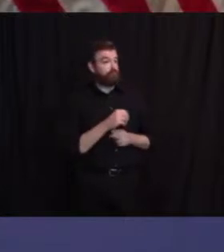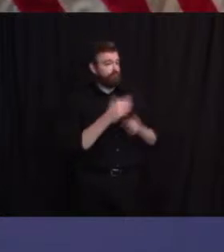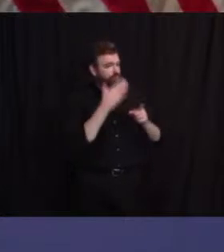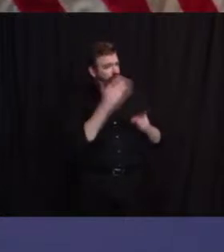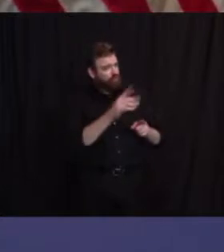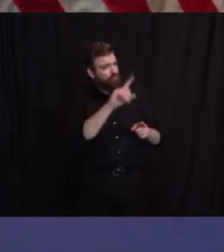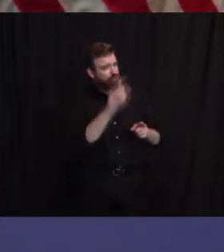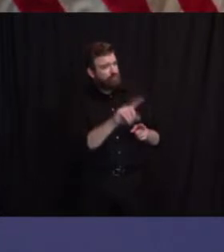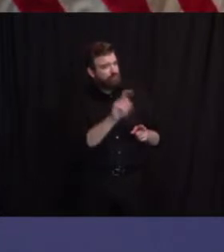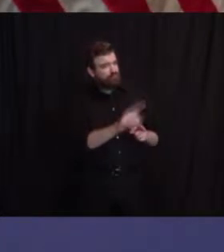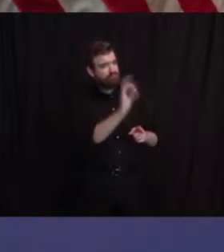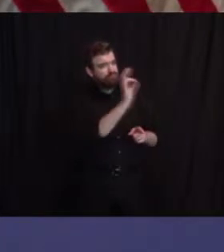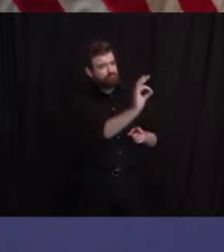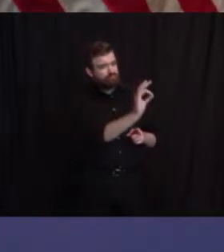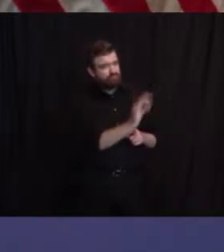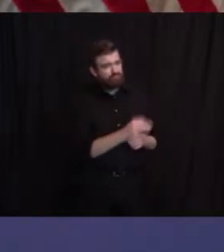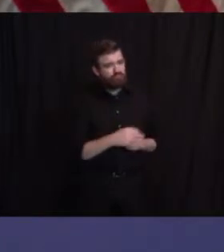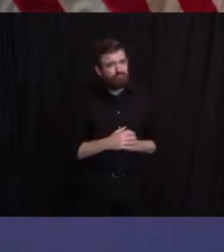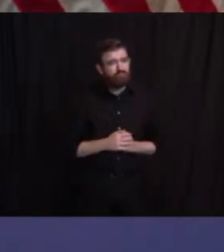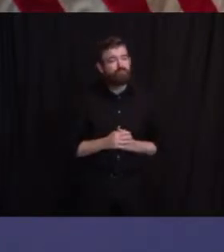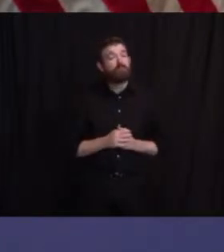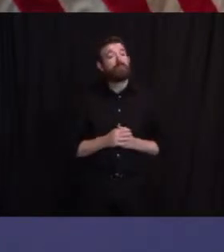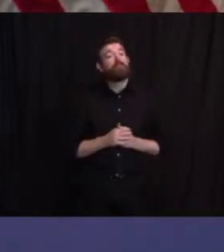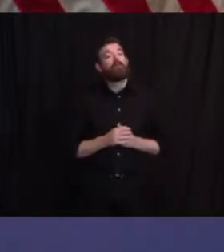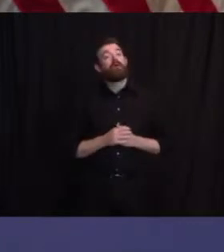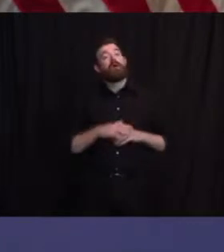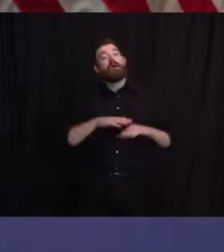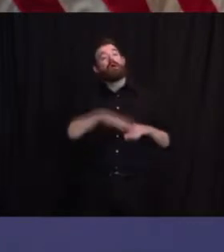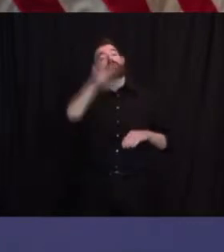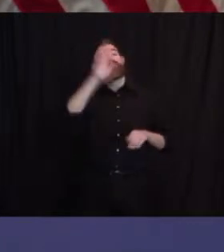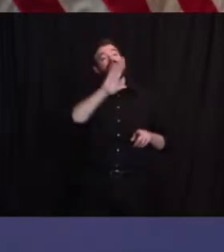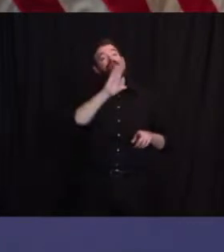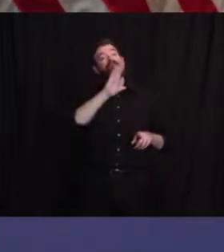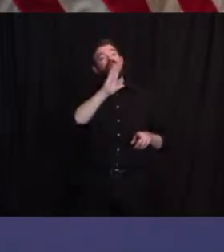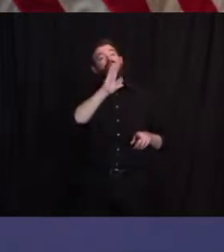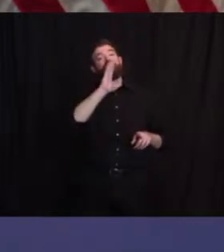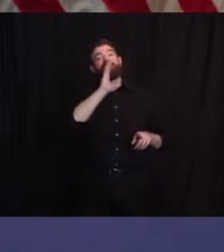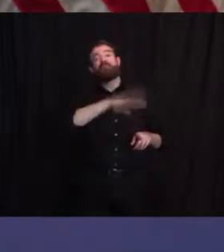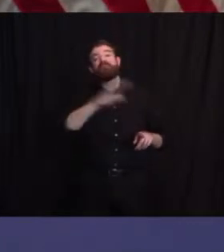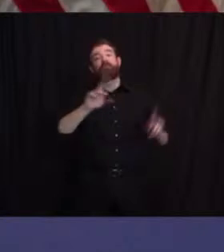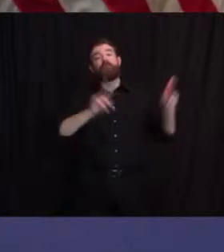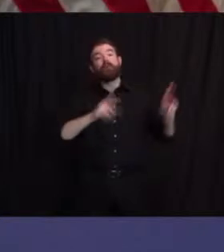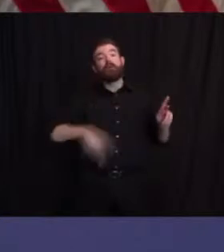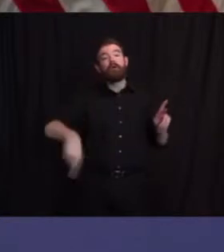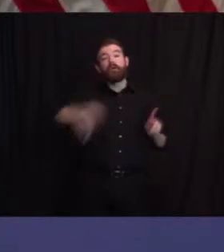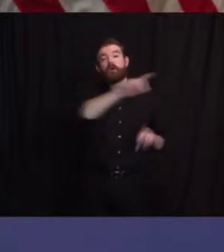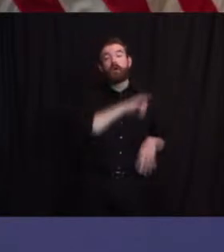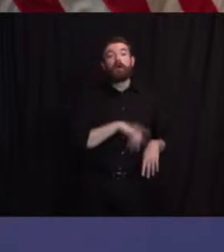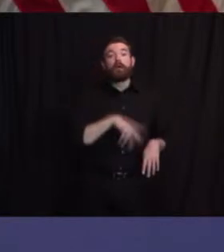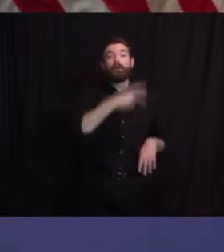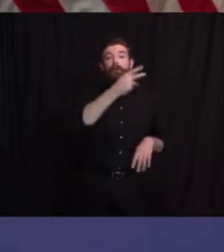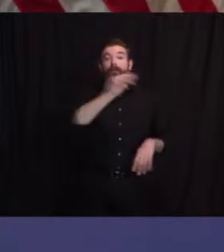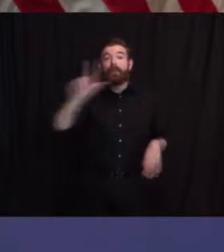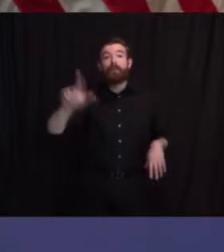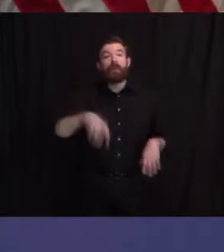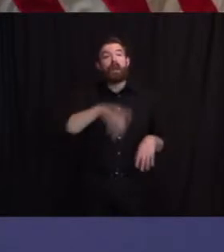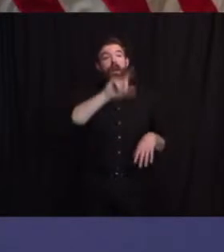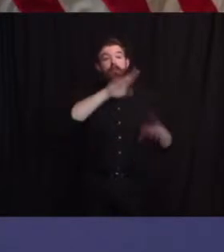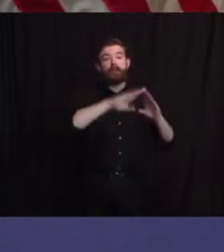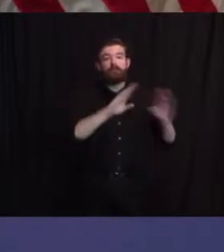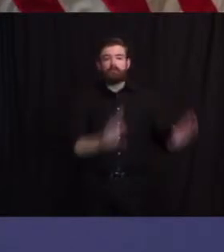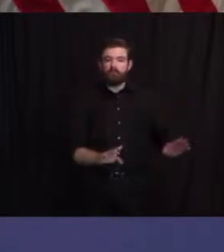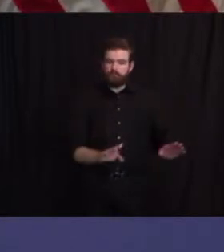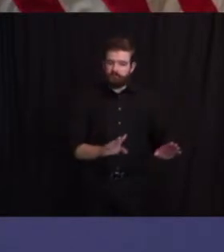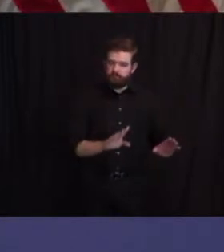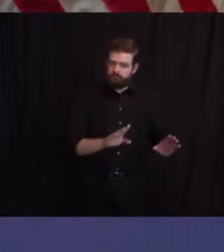in. If over 55 communities are being careful about pools and clubhouses, they should be. That's a good thing. And